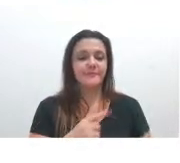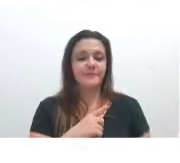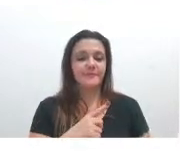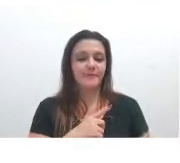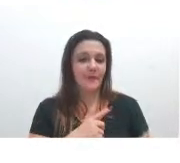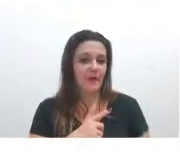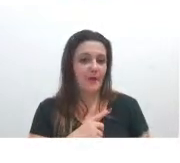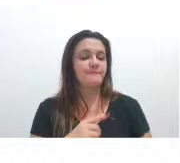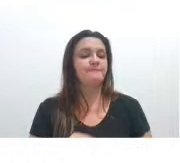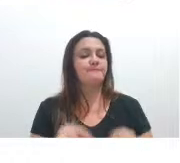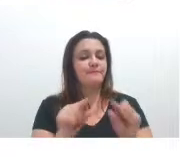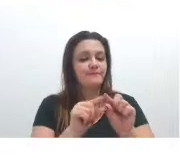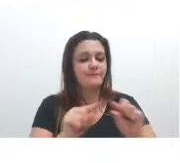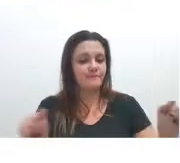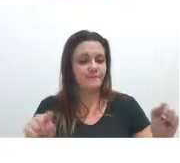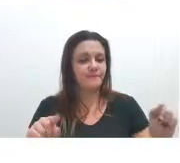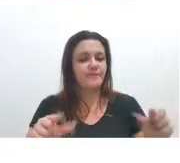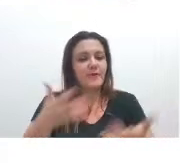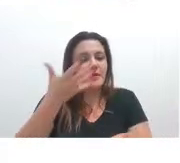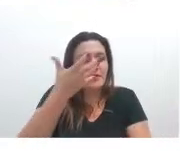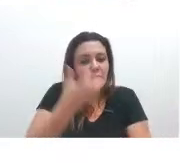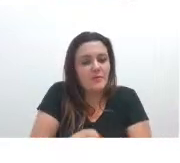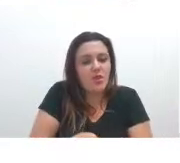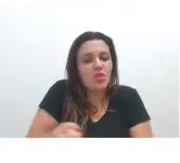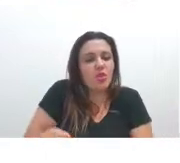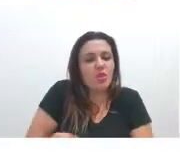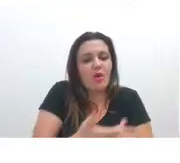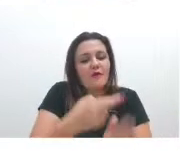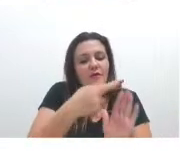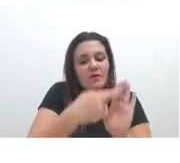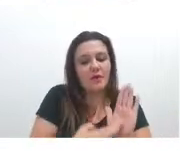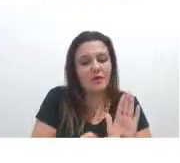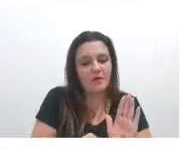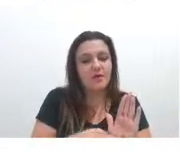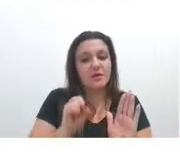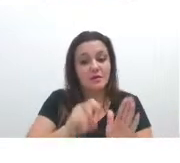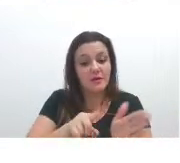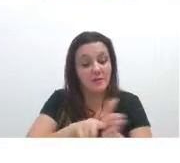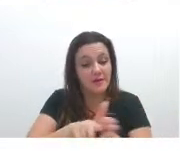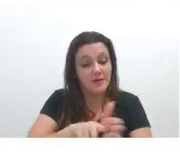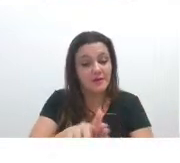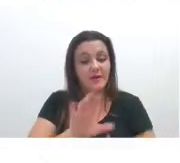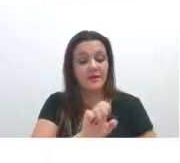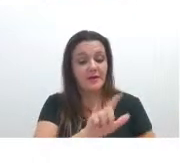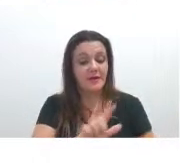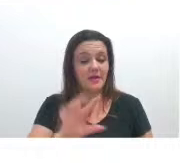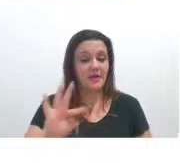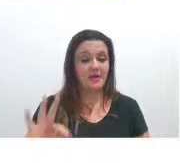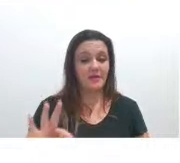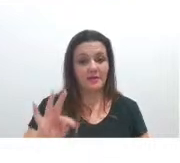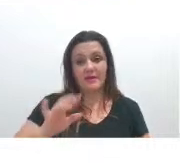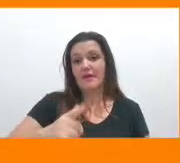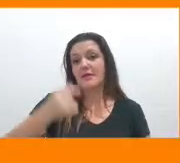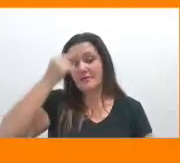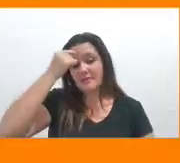version of the report. If you search on AI in ELT, when you're at the Teaching English website, you will soon find